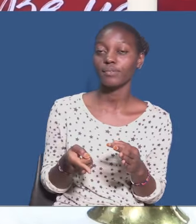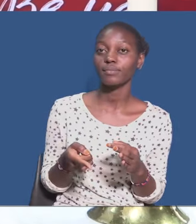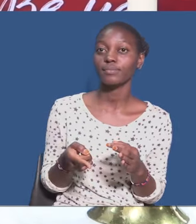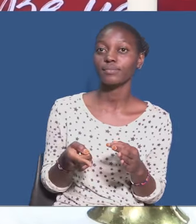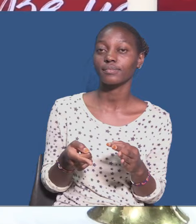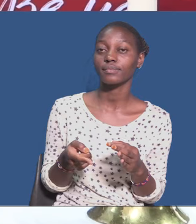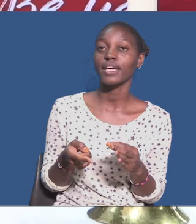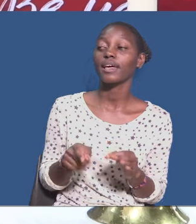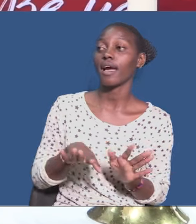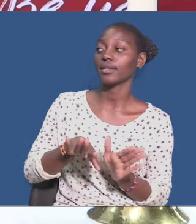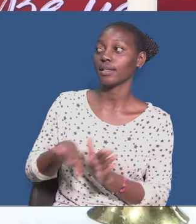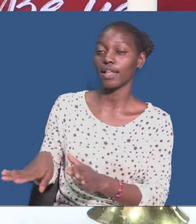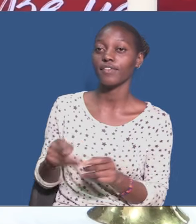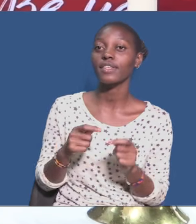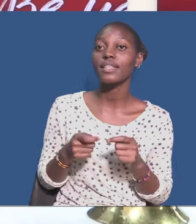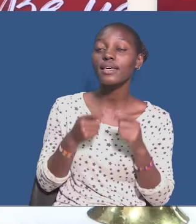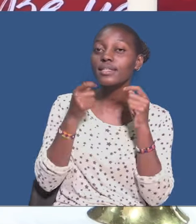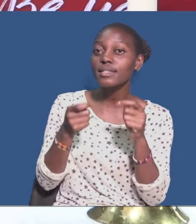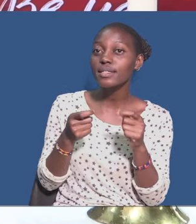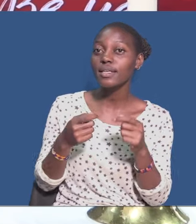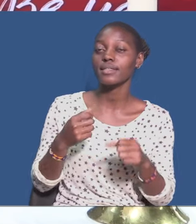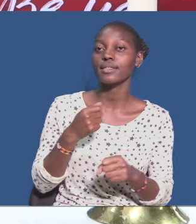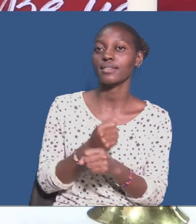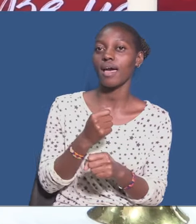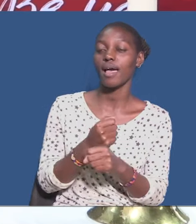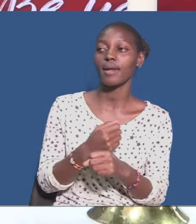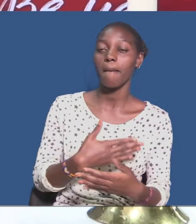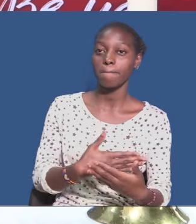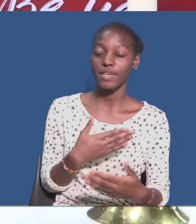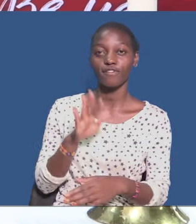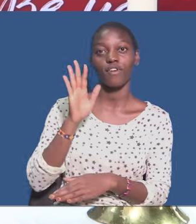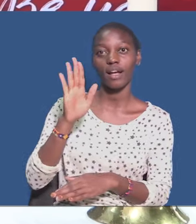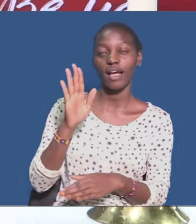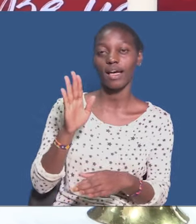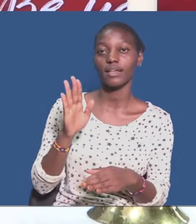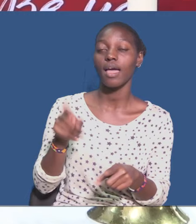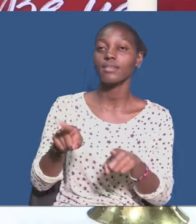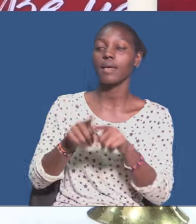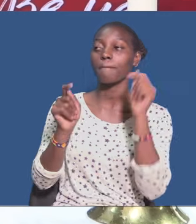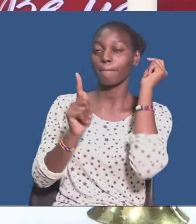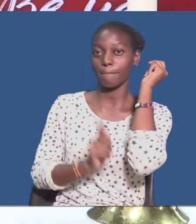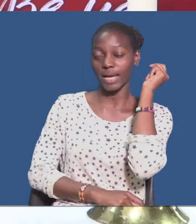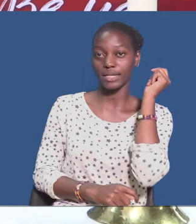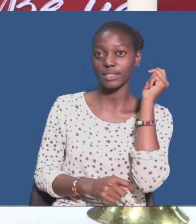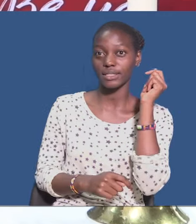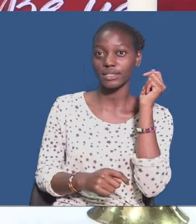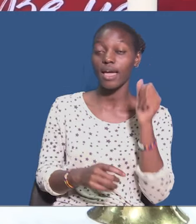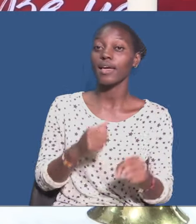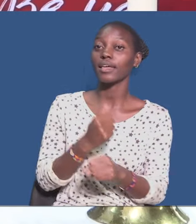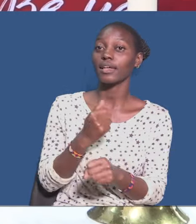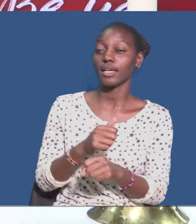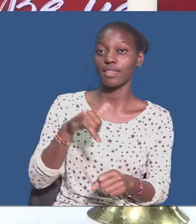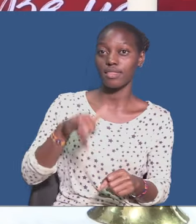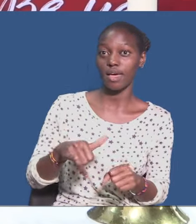he had left the sins committed beforehand unpunished. He did it to demonstrate